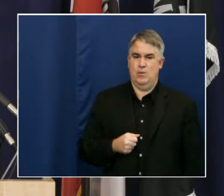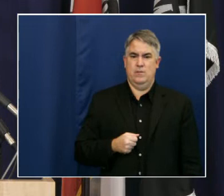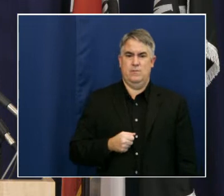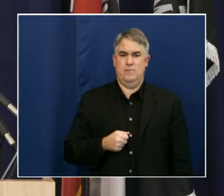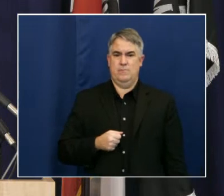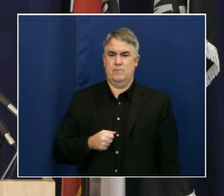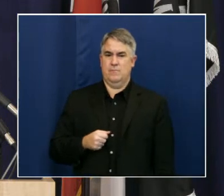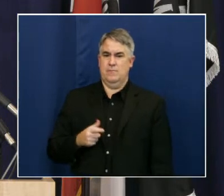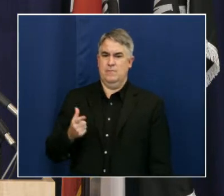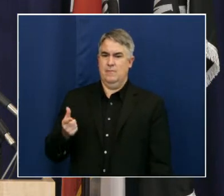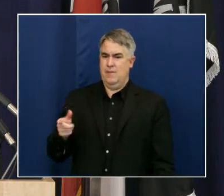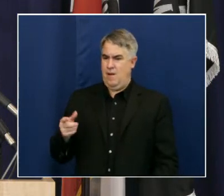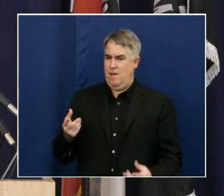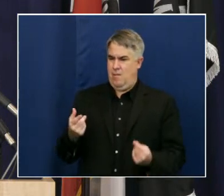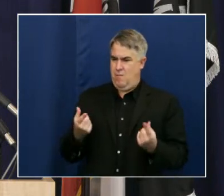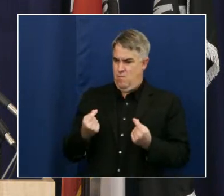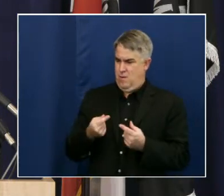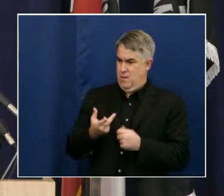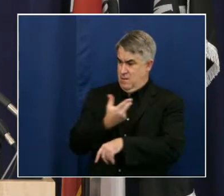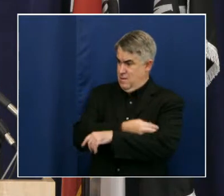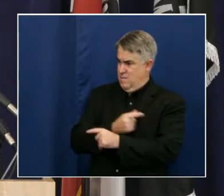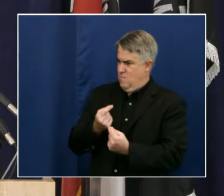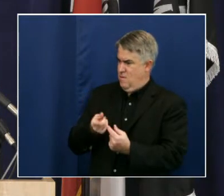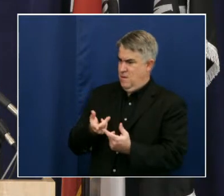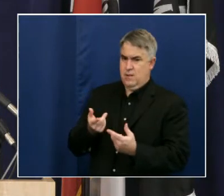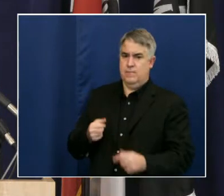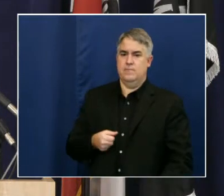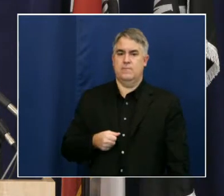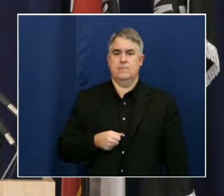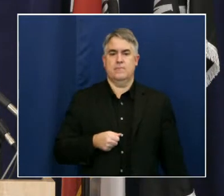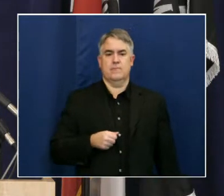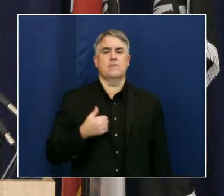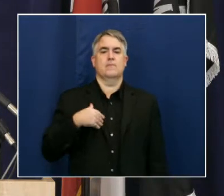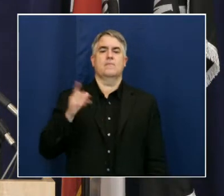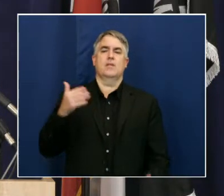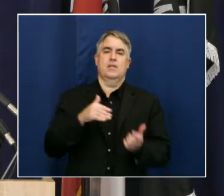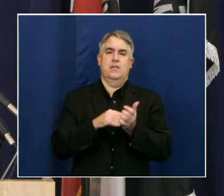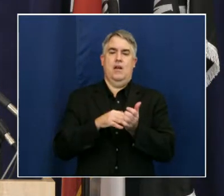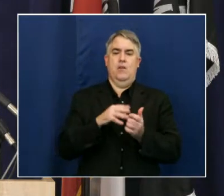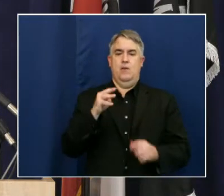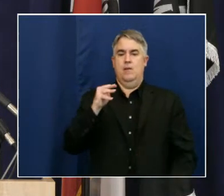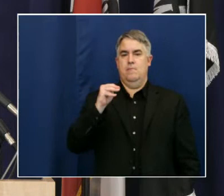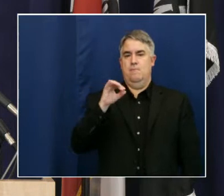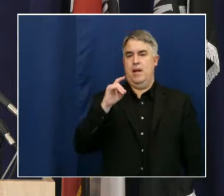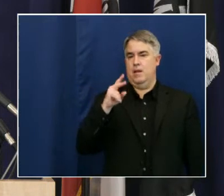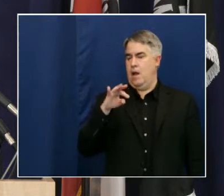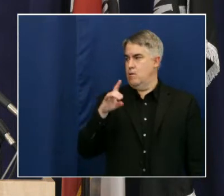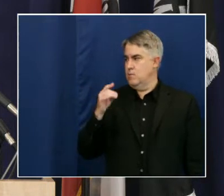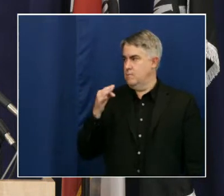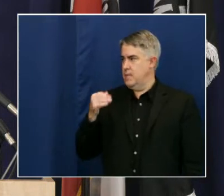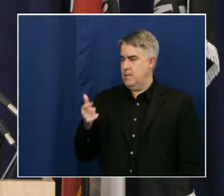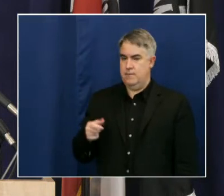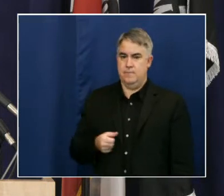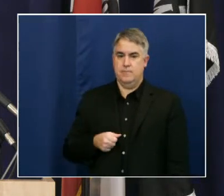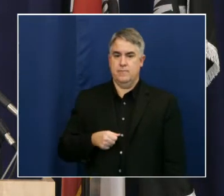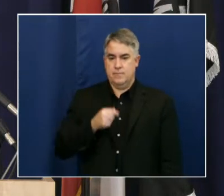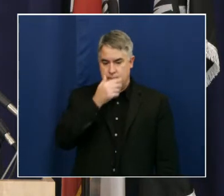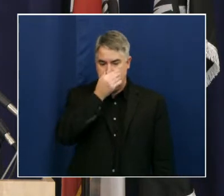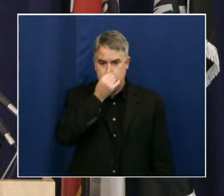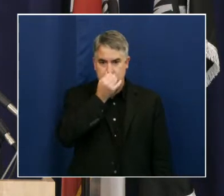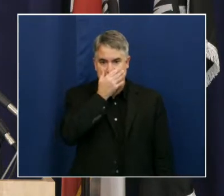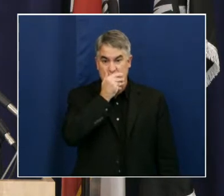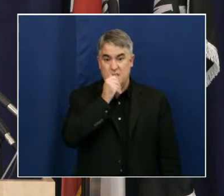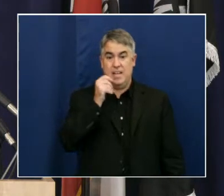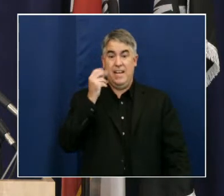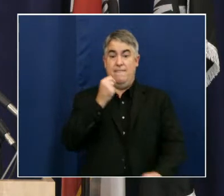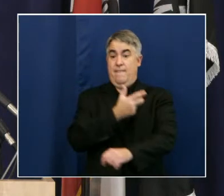order. Is that happening? Yeah, I'm going to let Dr. McDonald address that. He can talk to you about any excess that's there. I